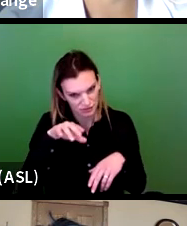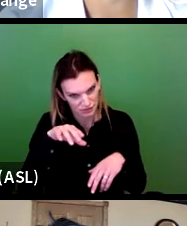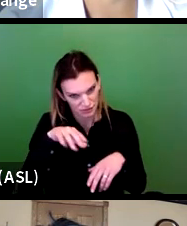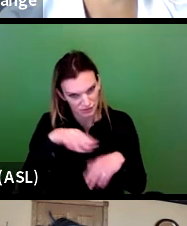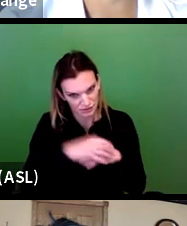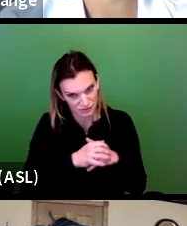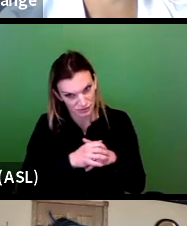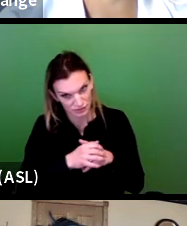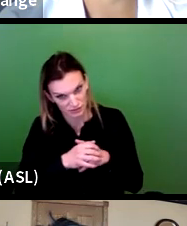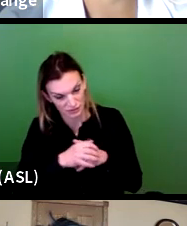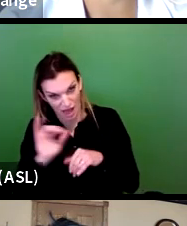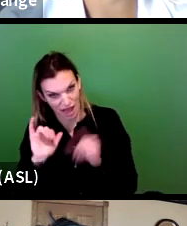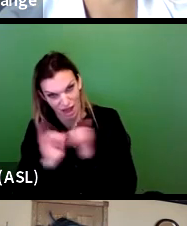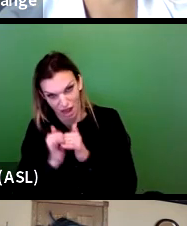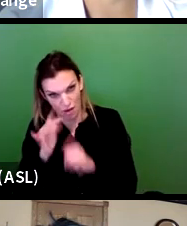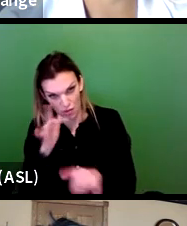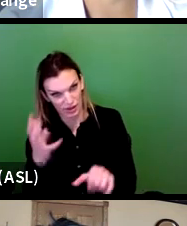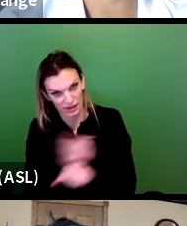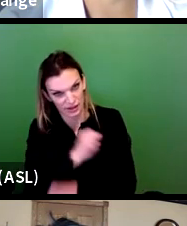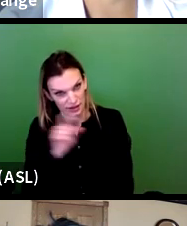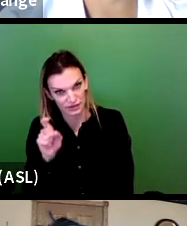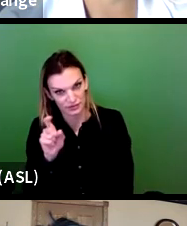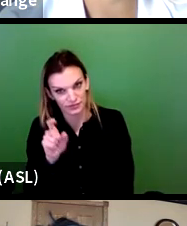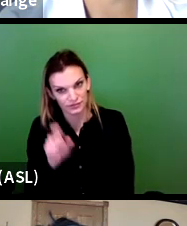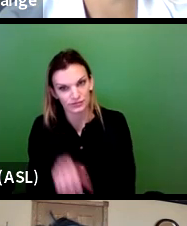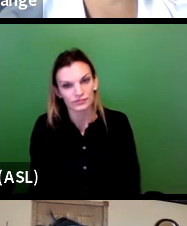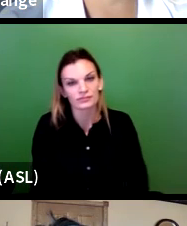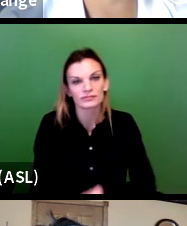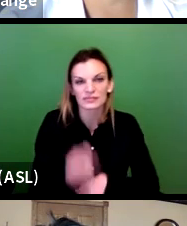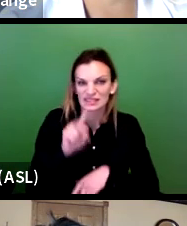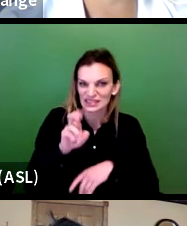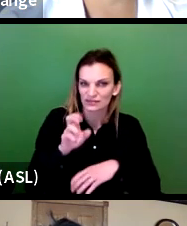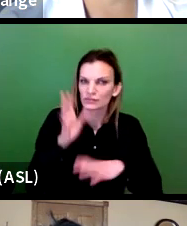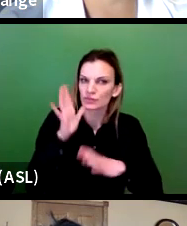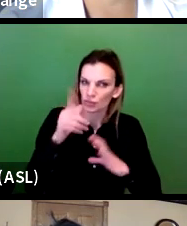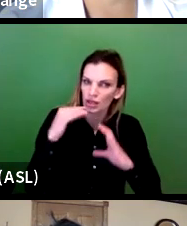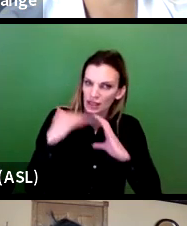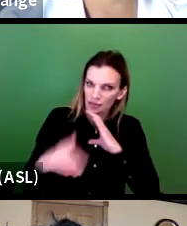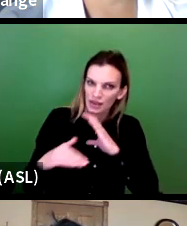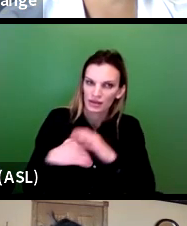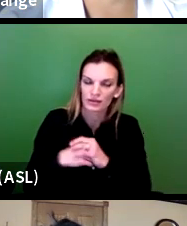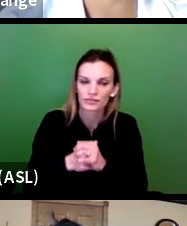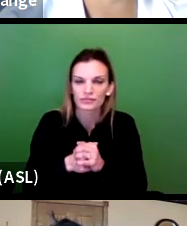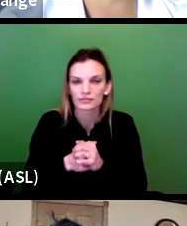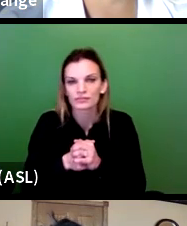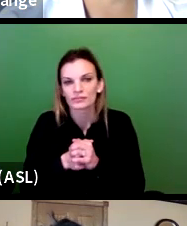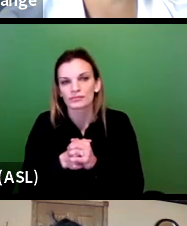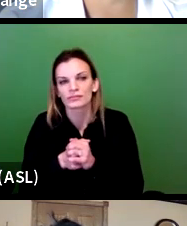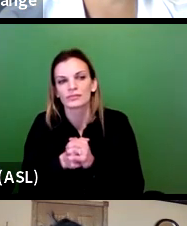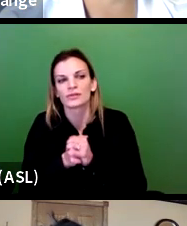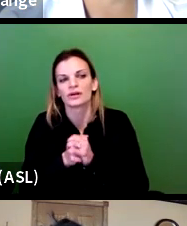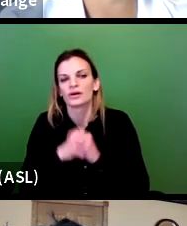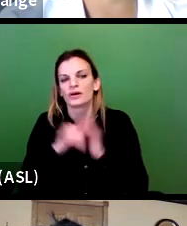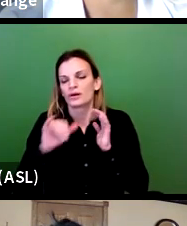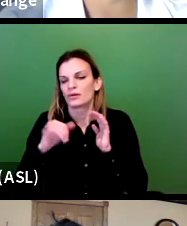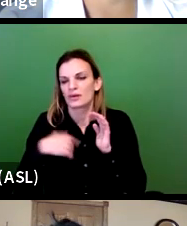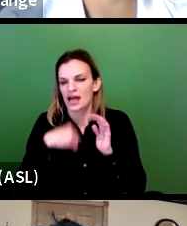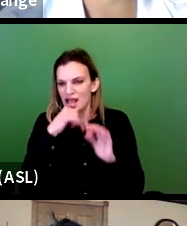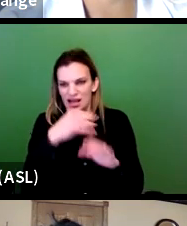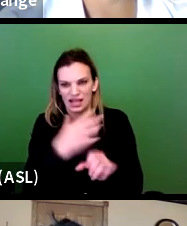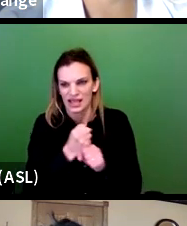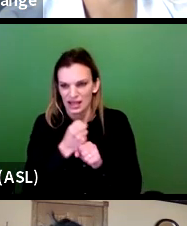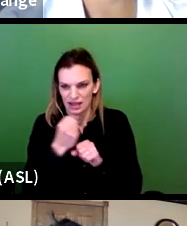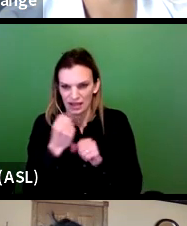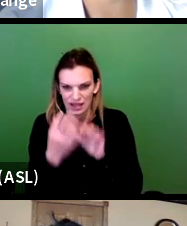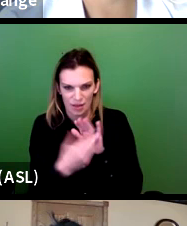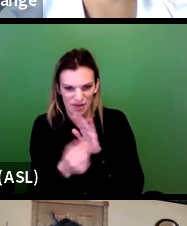going to get those copies? It'll be emailed to you. Yeah. Oh, okay. Because I didn't get a copy of something